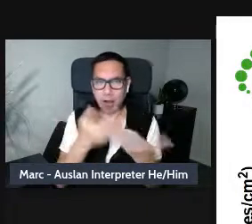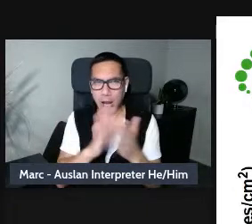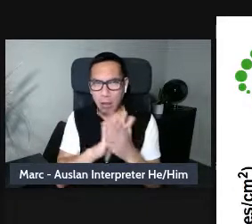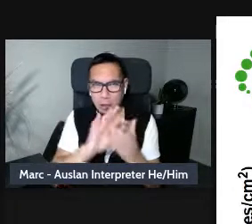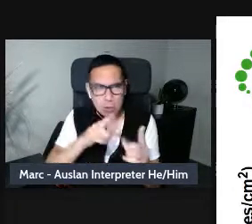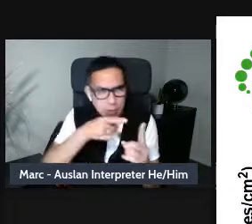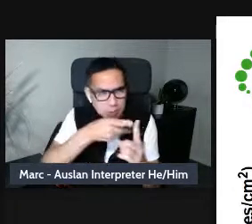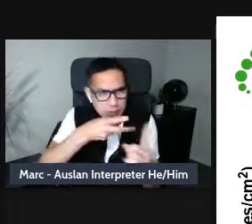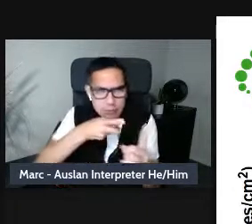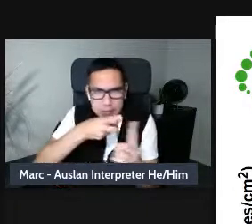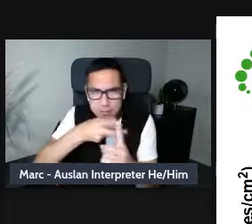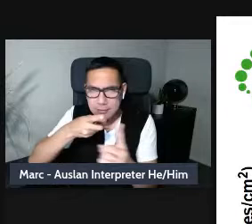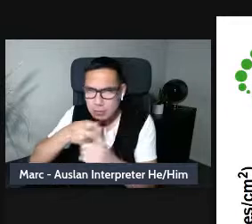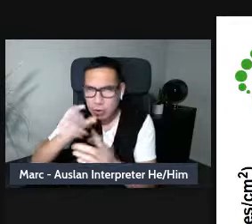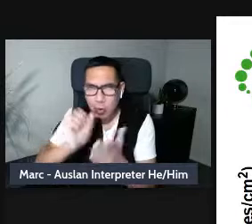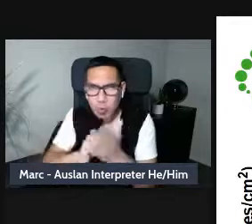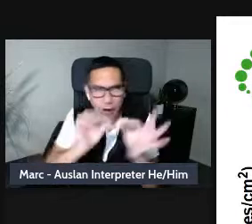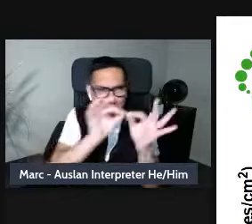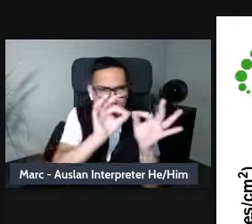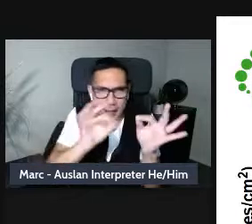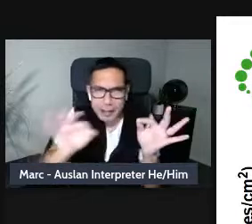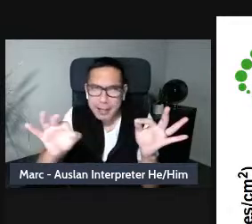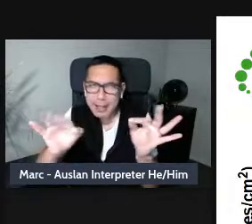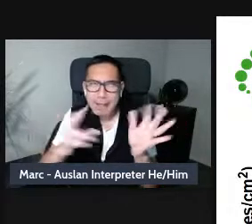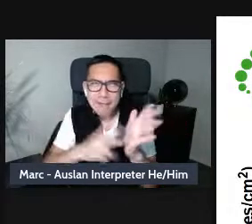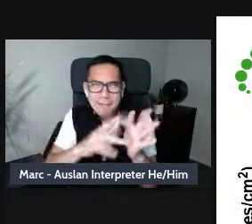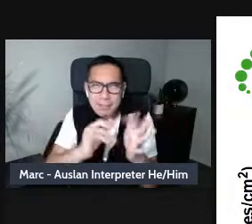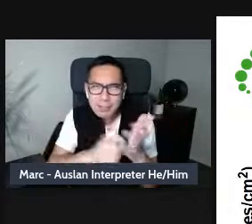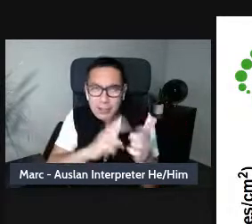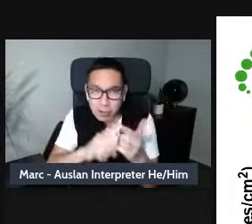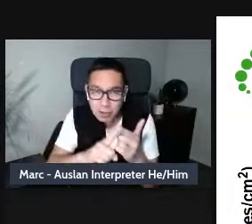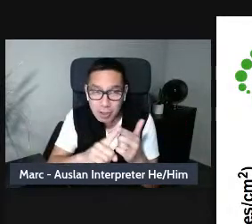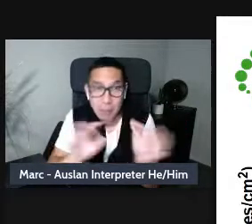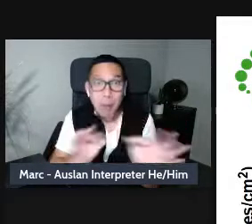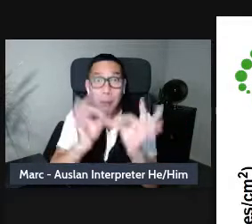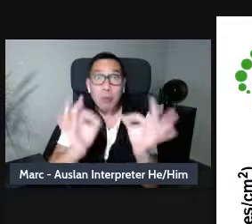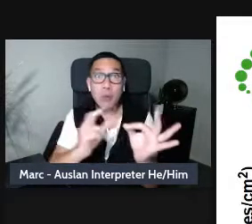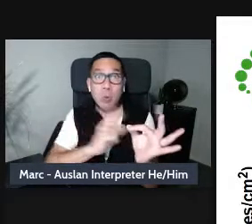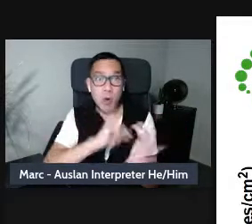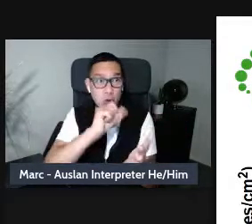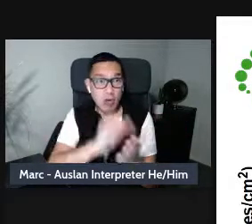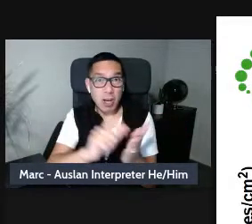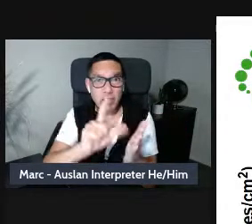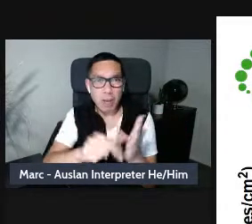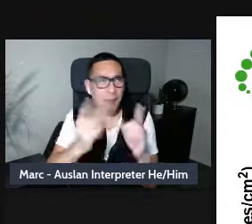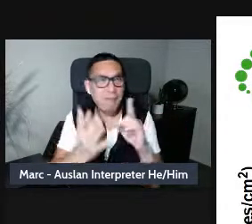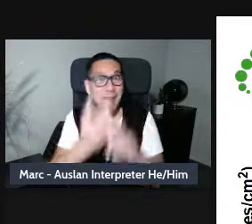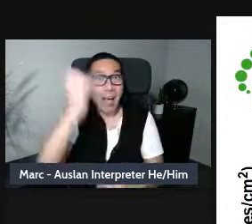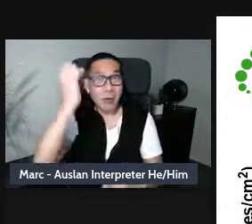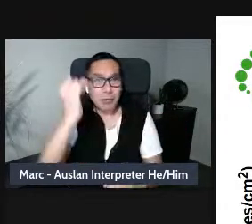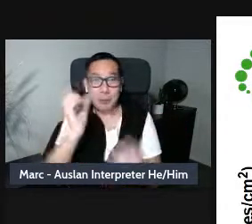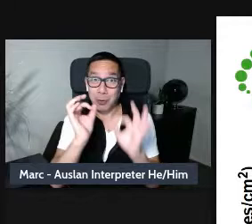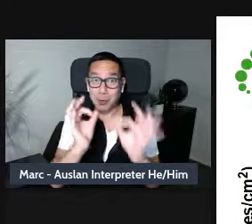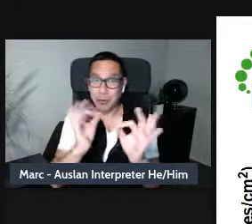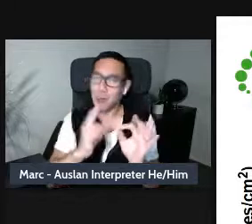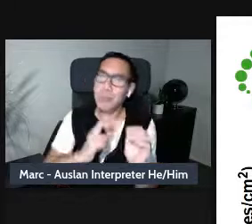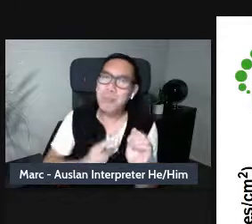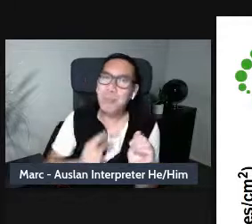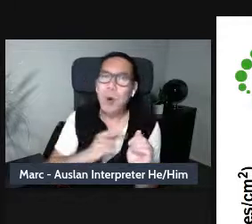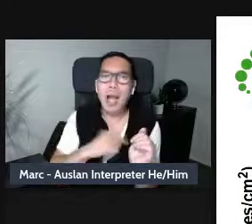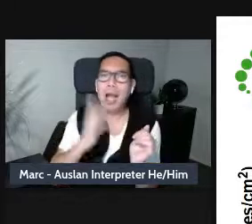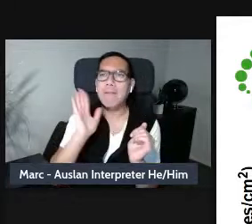vessels. And it just so happened to be at the same time that I discovered this that I reached out to a group at